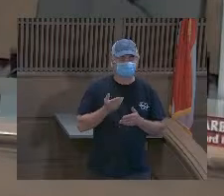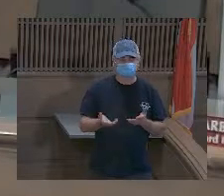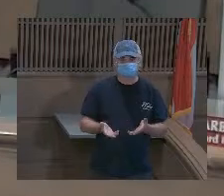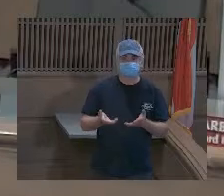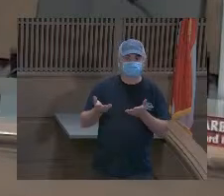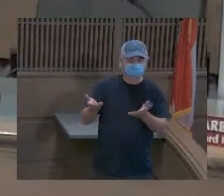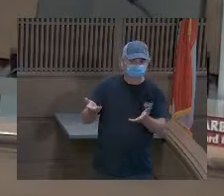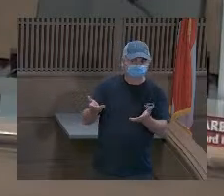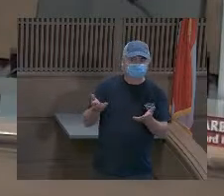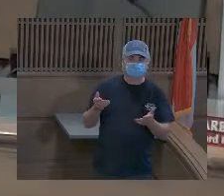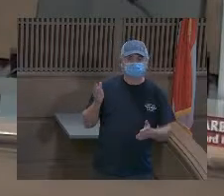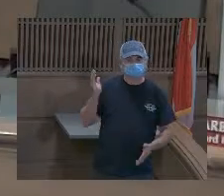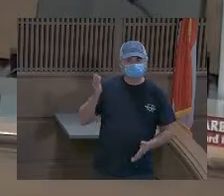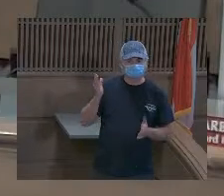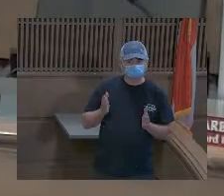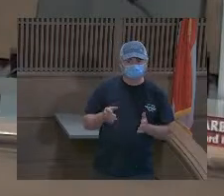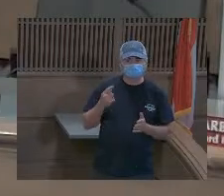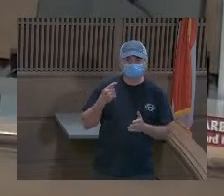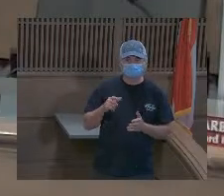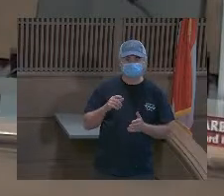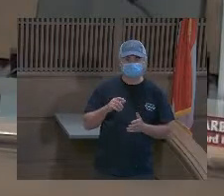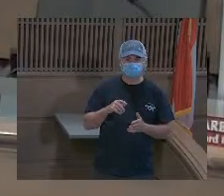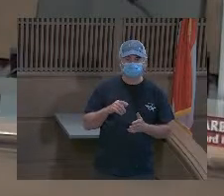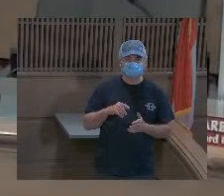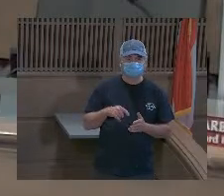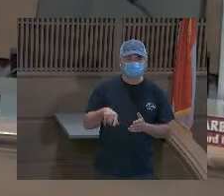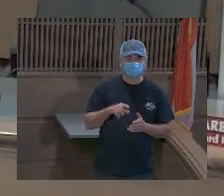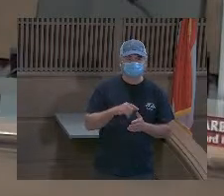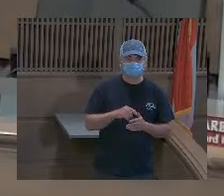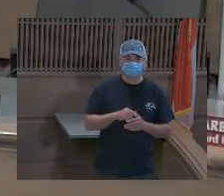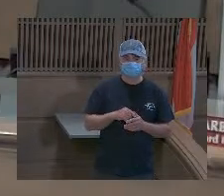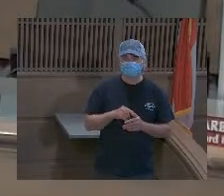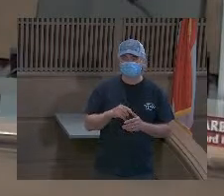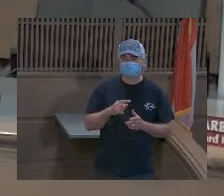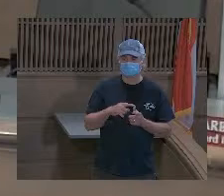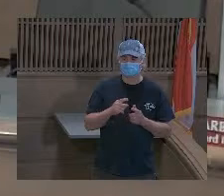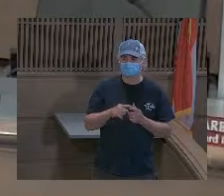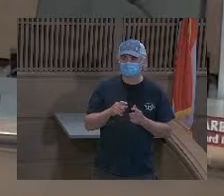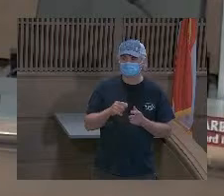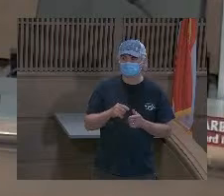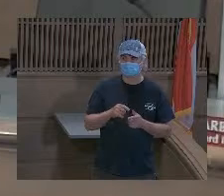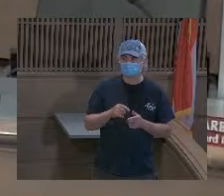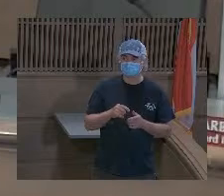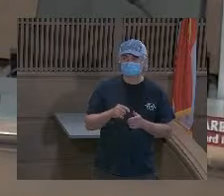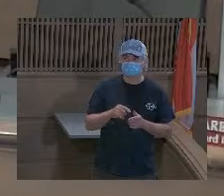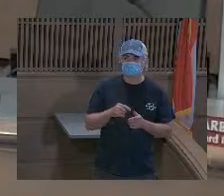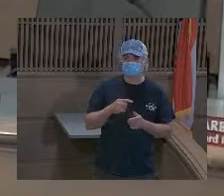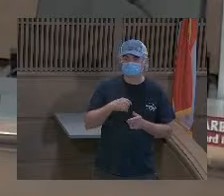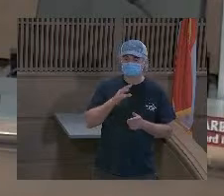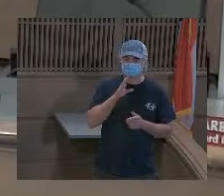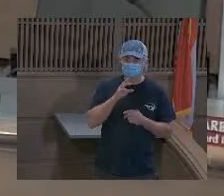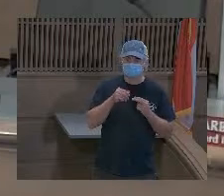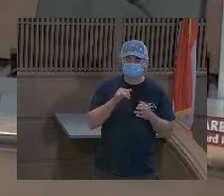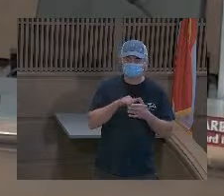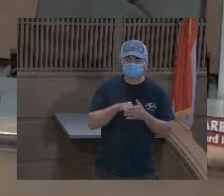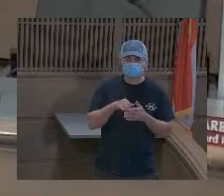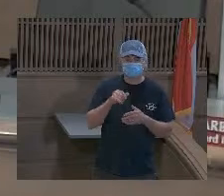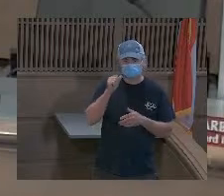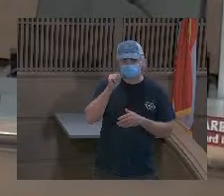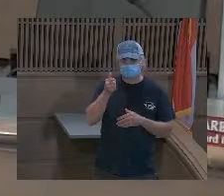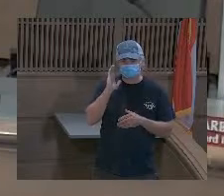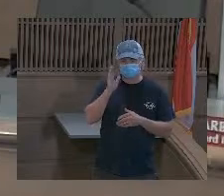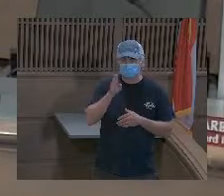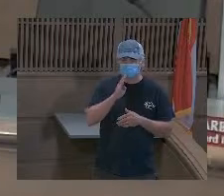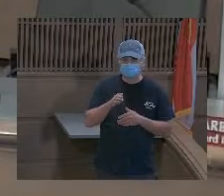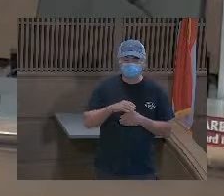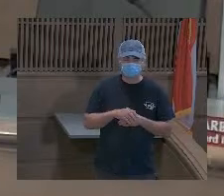being here. I would be remiss if I did not mention tomorrow being September 11th. This country was